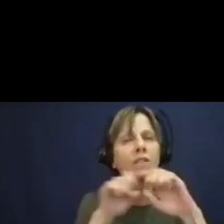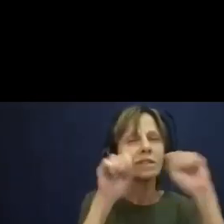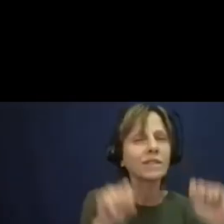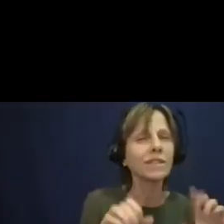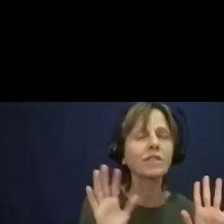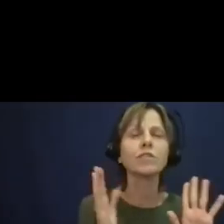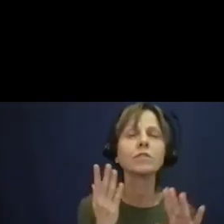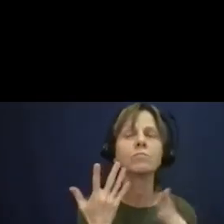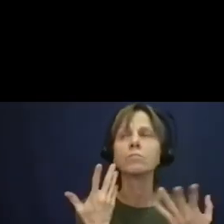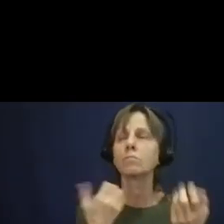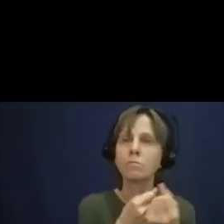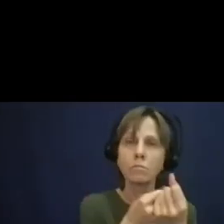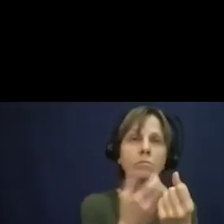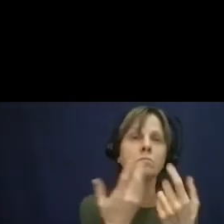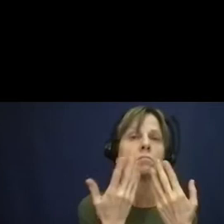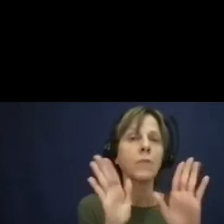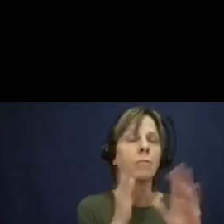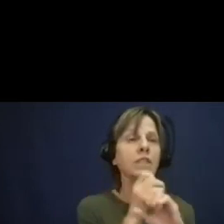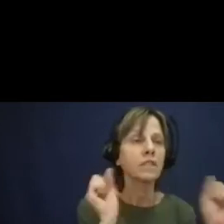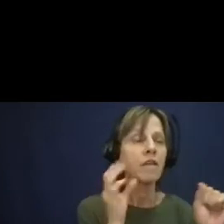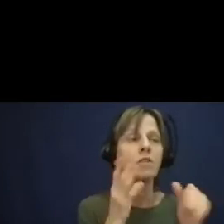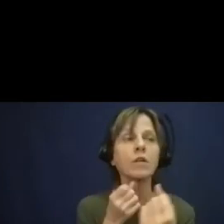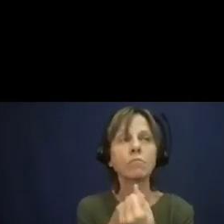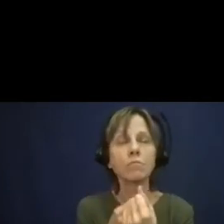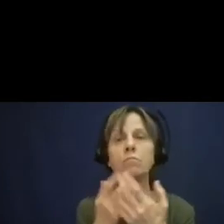and promote and strengthen community well-being.